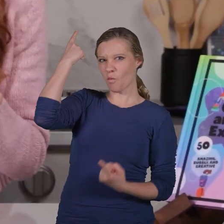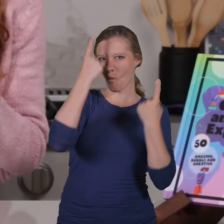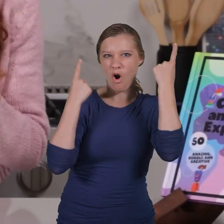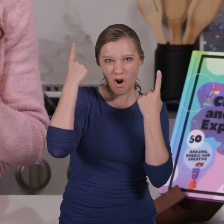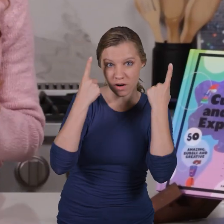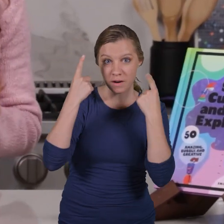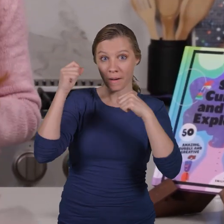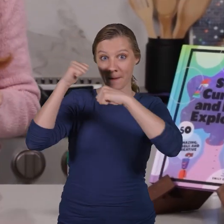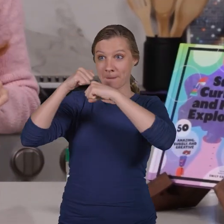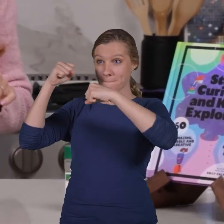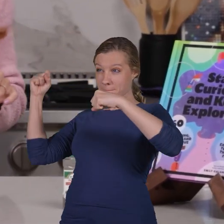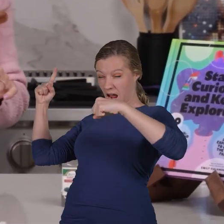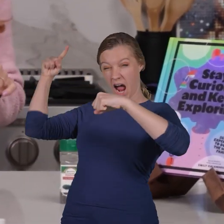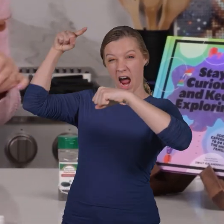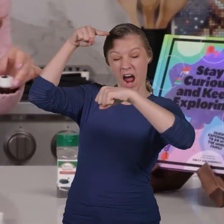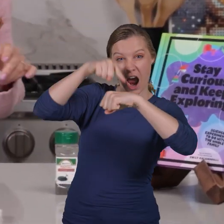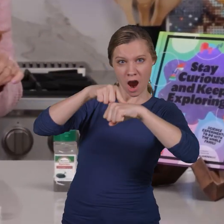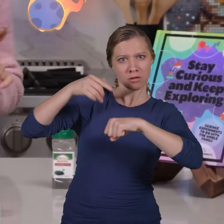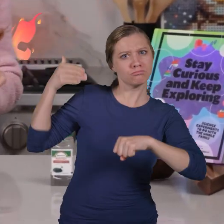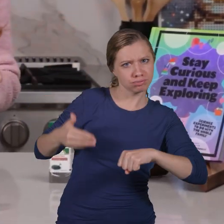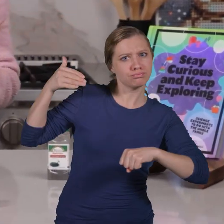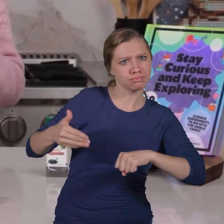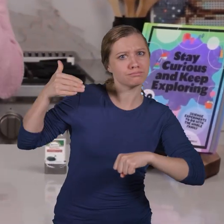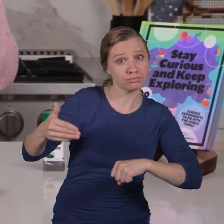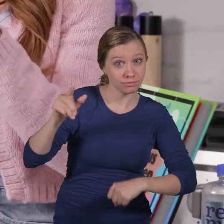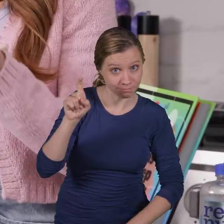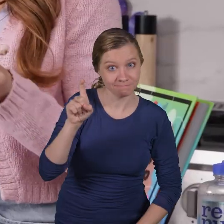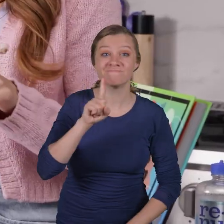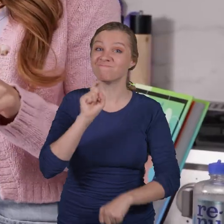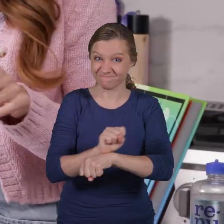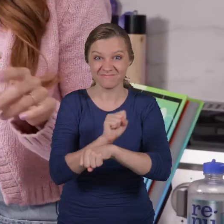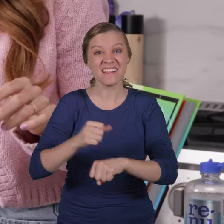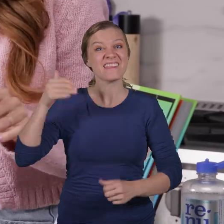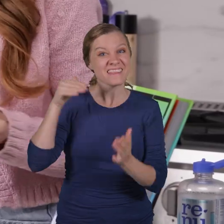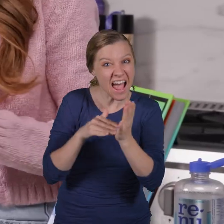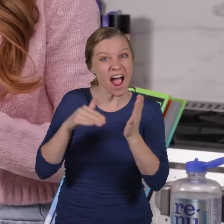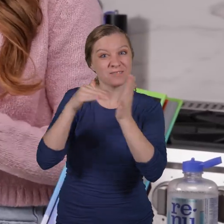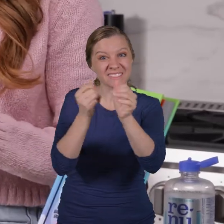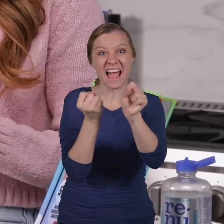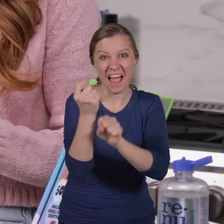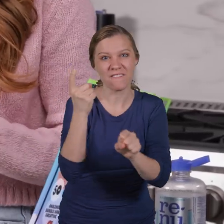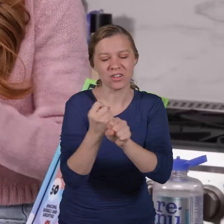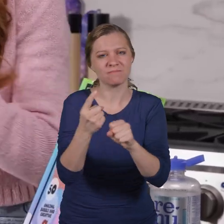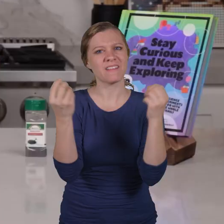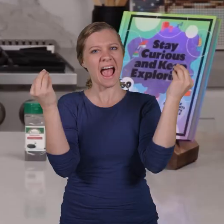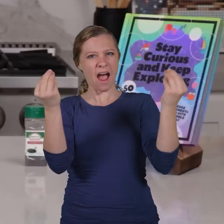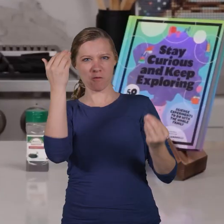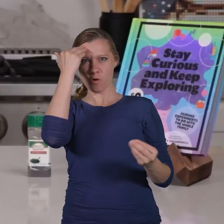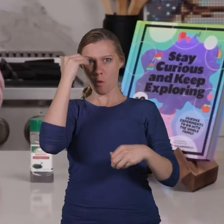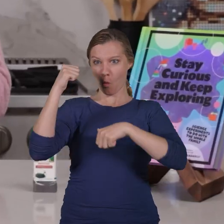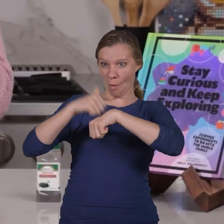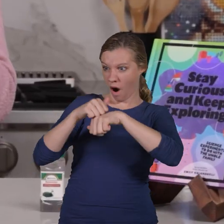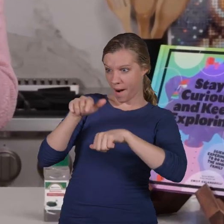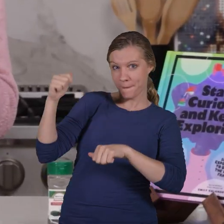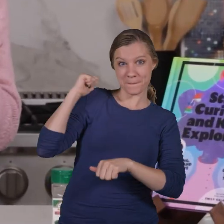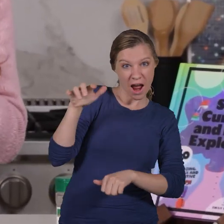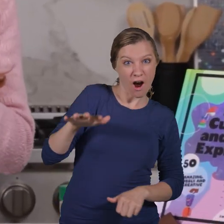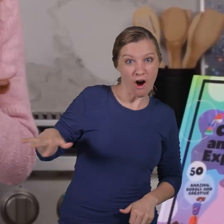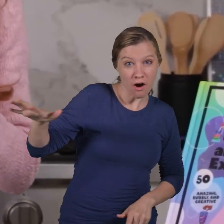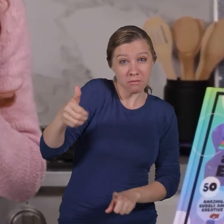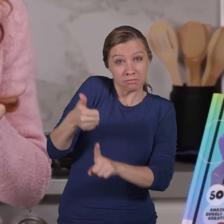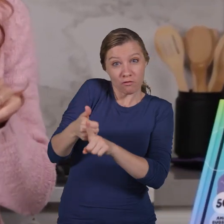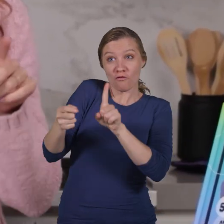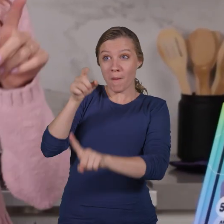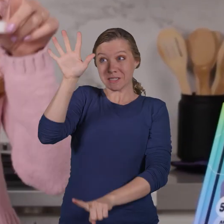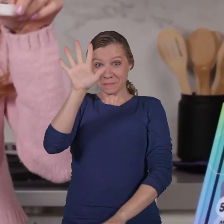Have you ever wondered if meteorites fall to Earth all the time, and they do, thousands every year, how would you know if a rock in